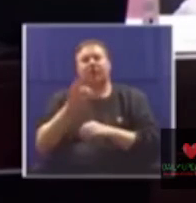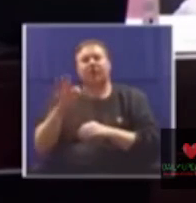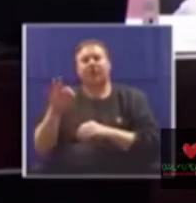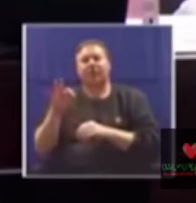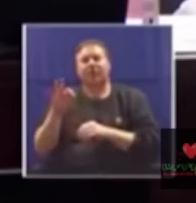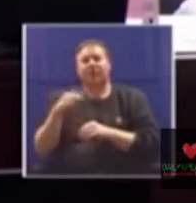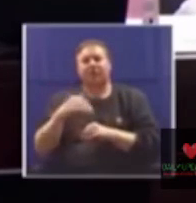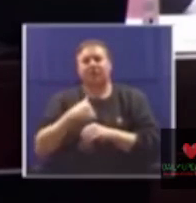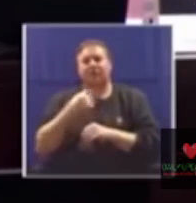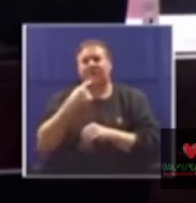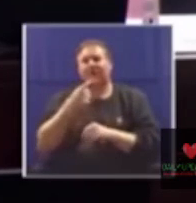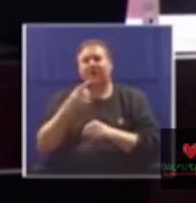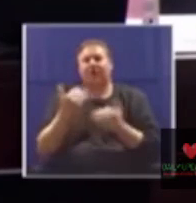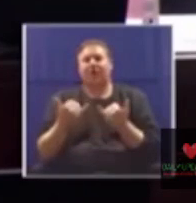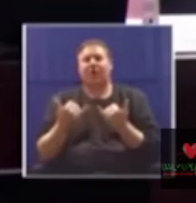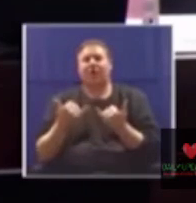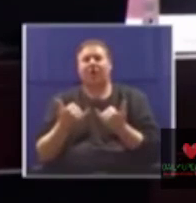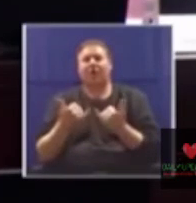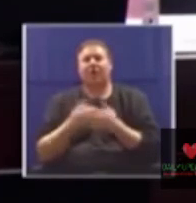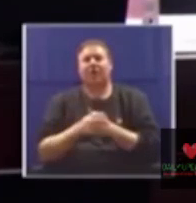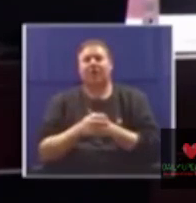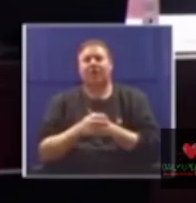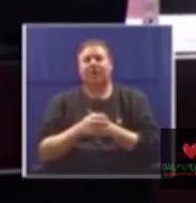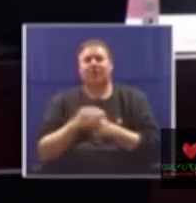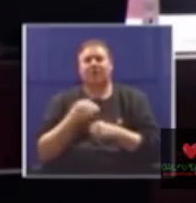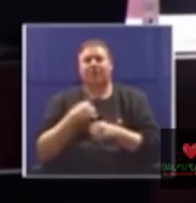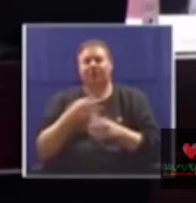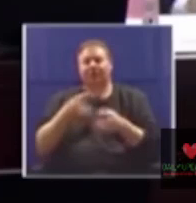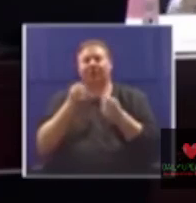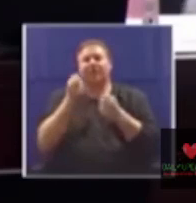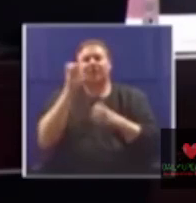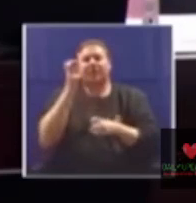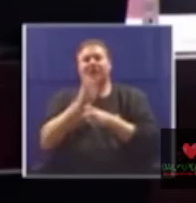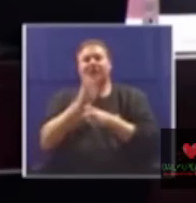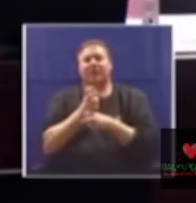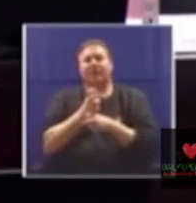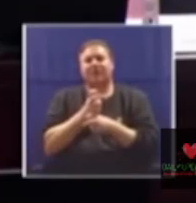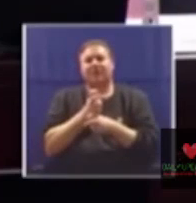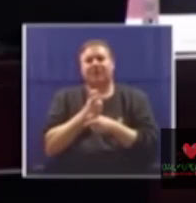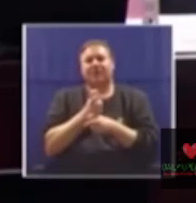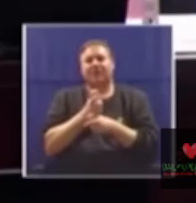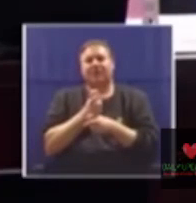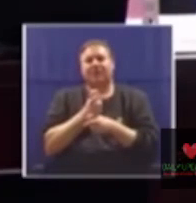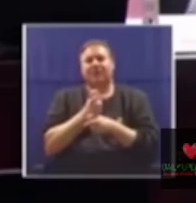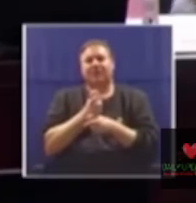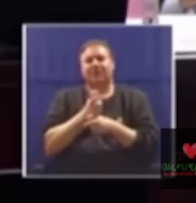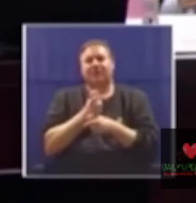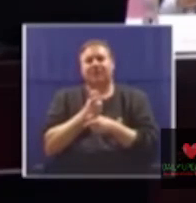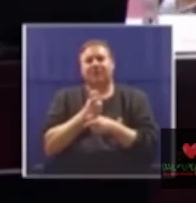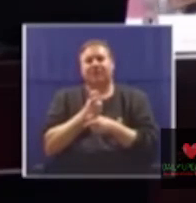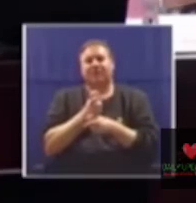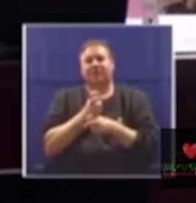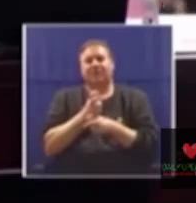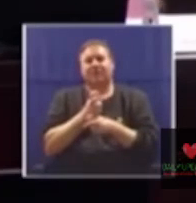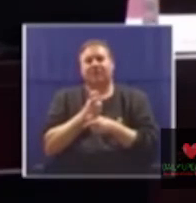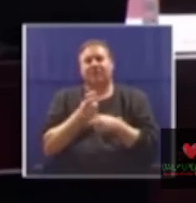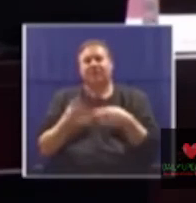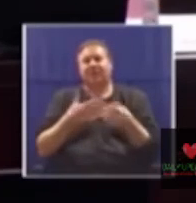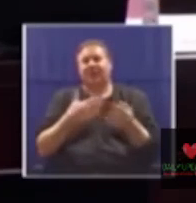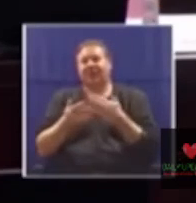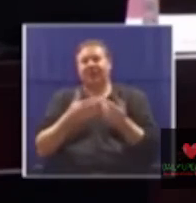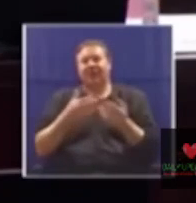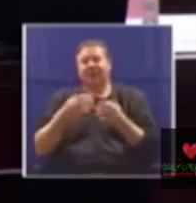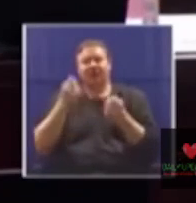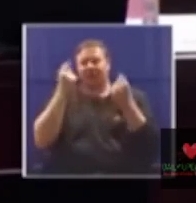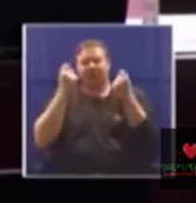I was saying to you now that I find it very difficult to find anything coherent said by the Chief Whip of the Majority